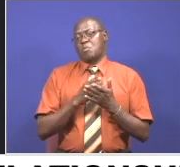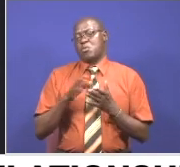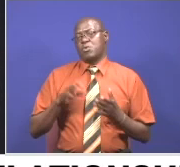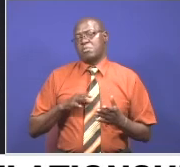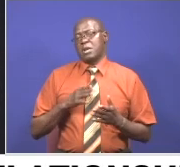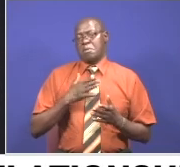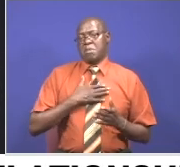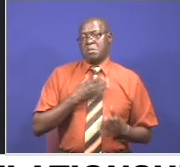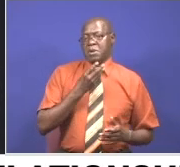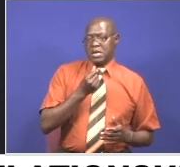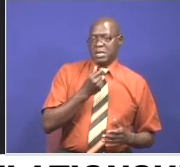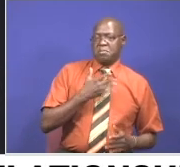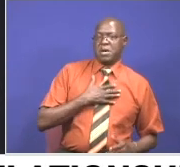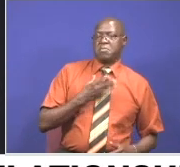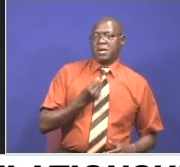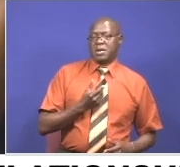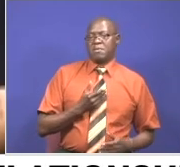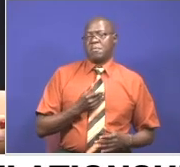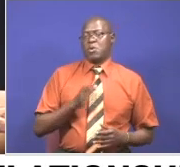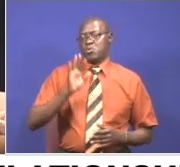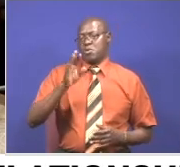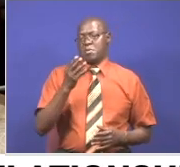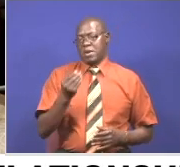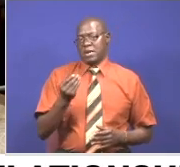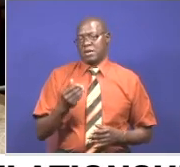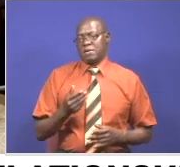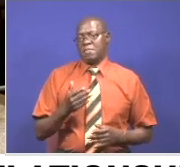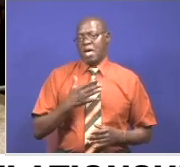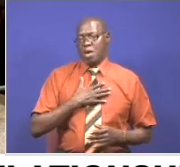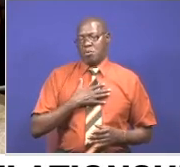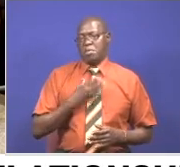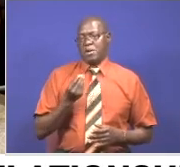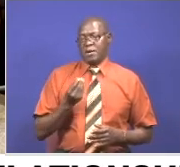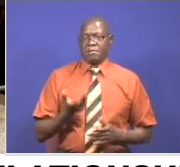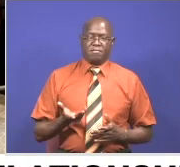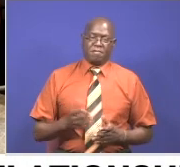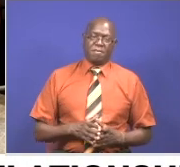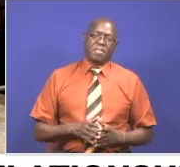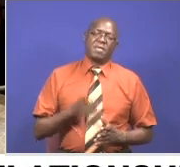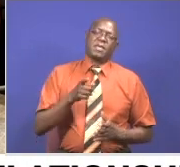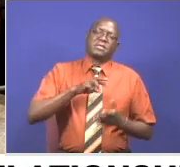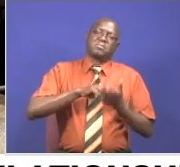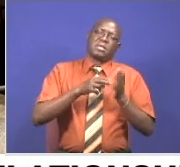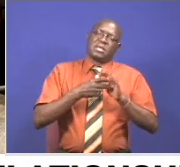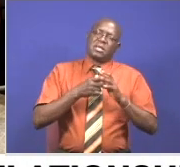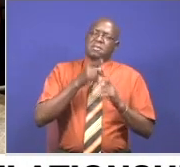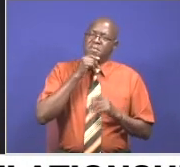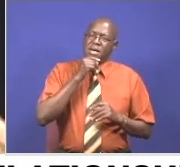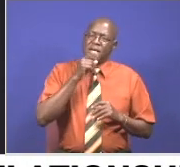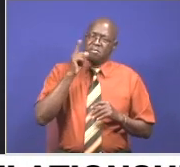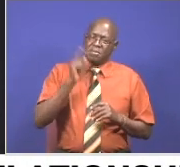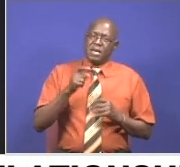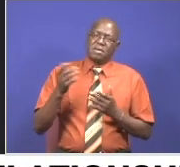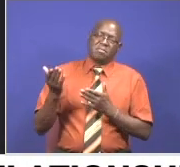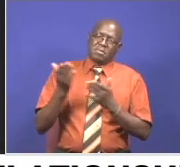money is my money. And your money is our money. So it means that the man needs to bring his